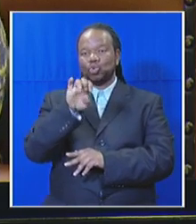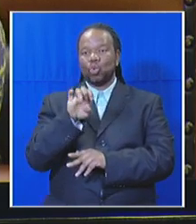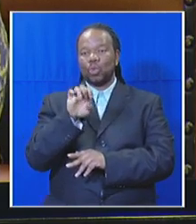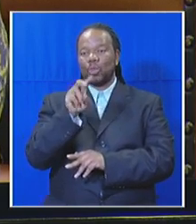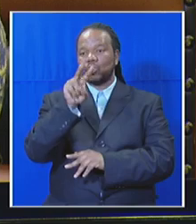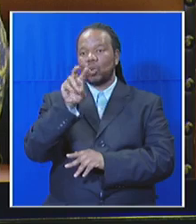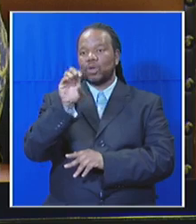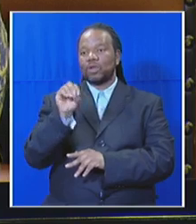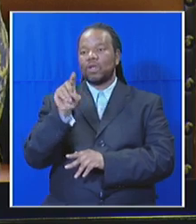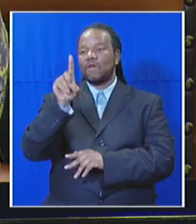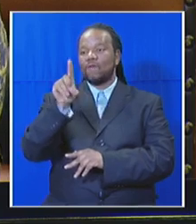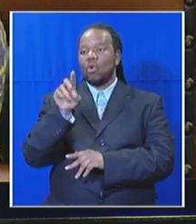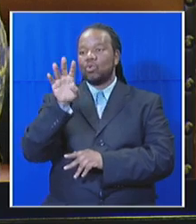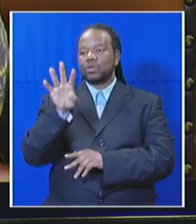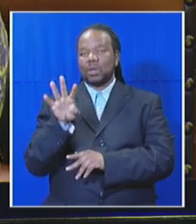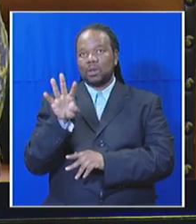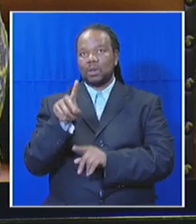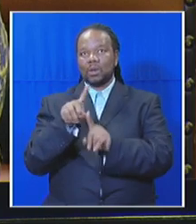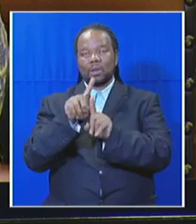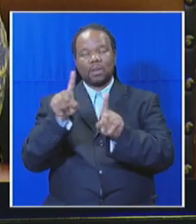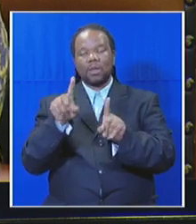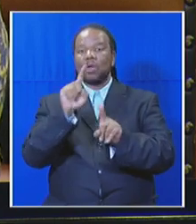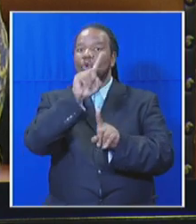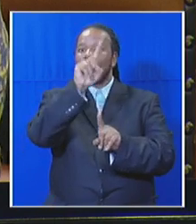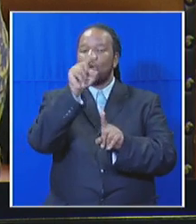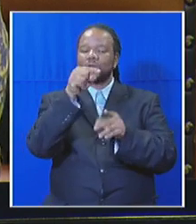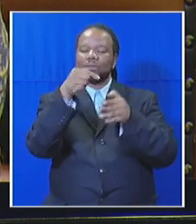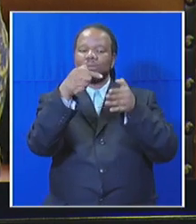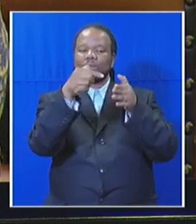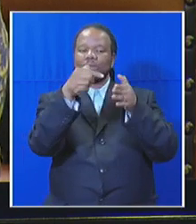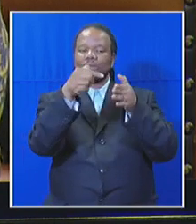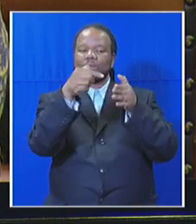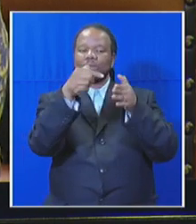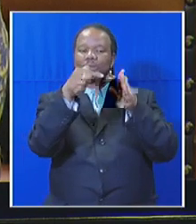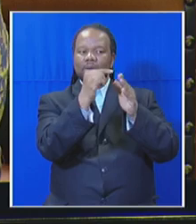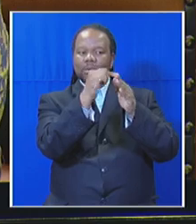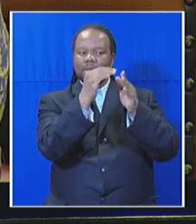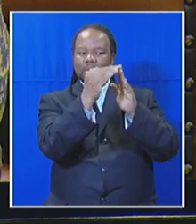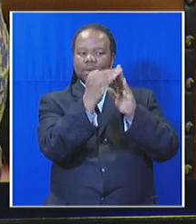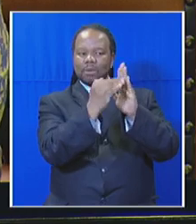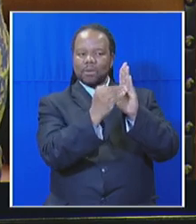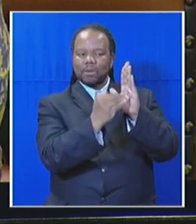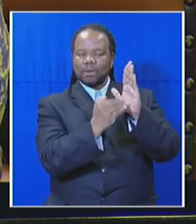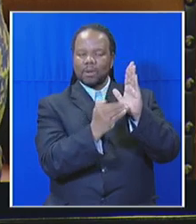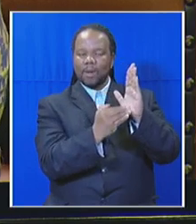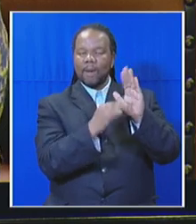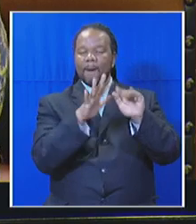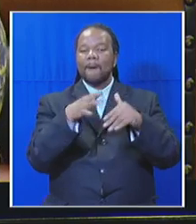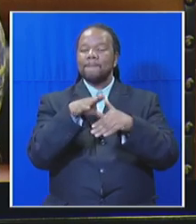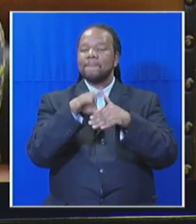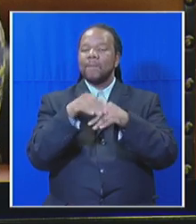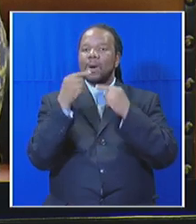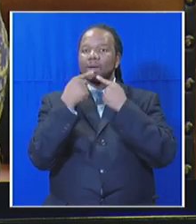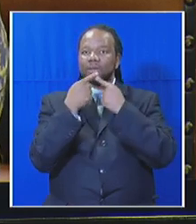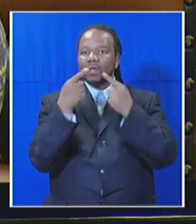is where the question of the sequence for members' statement questions for oral reply